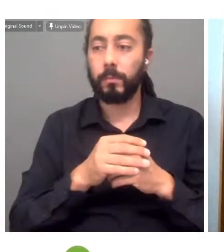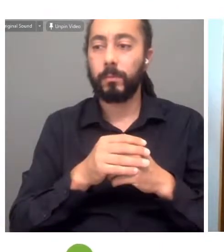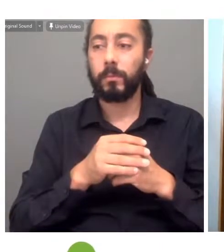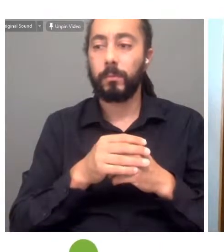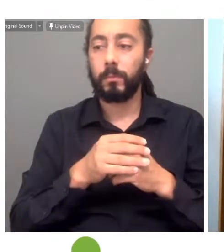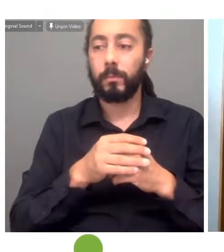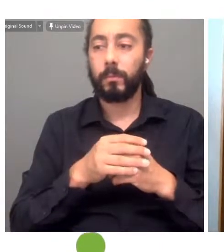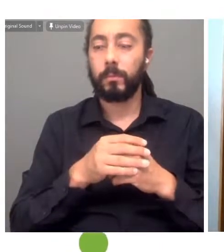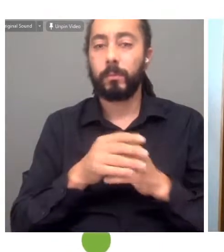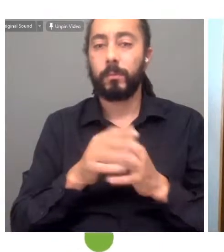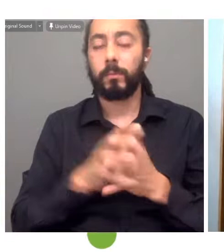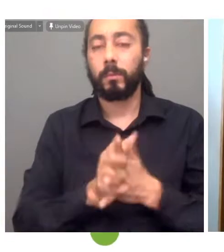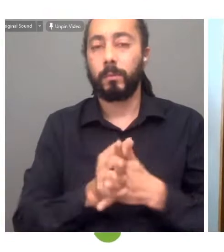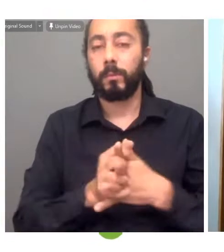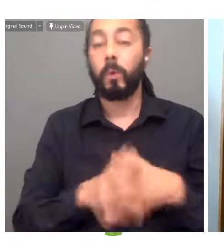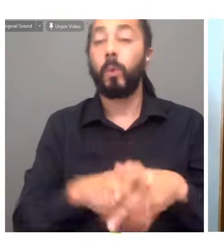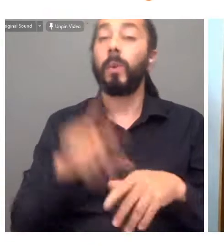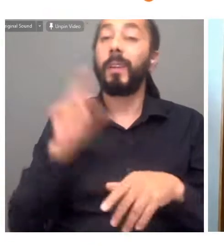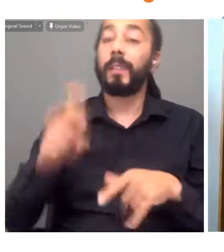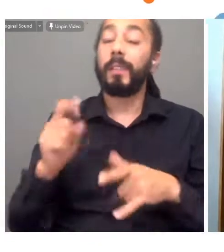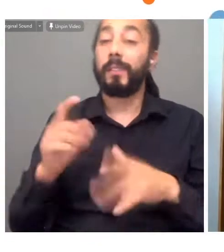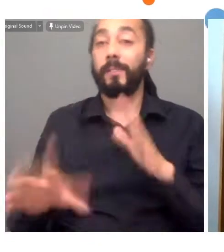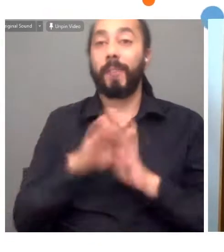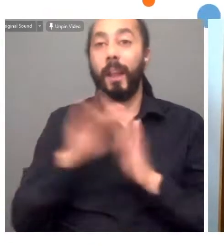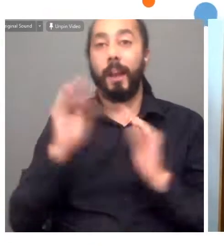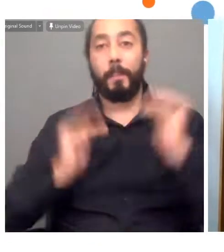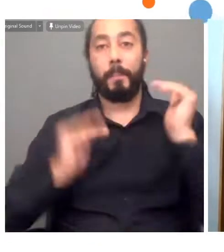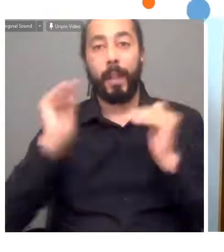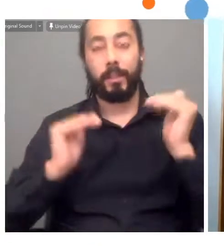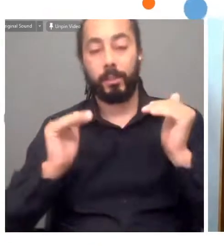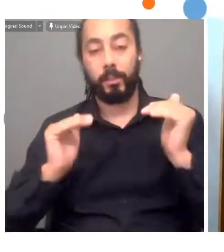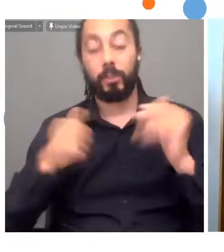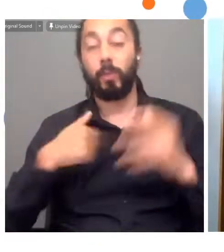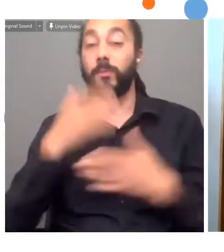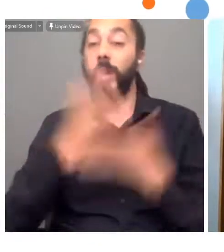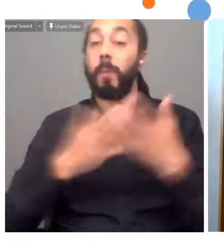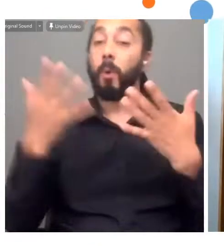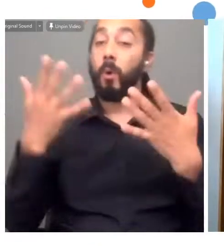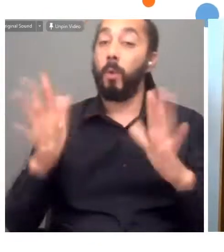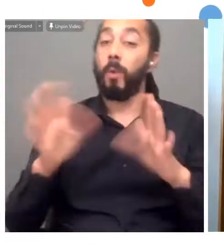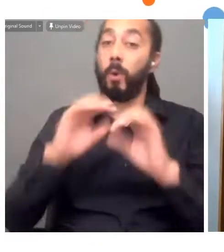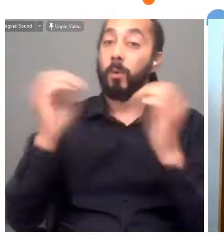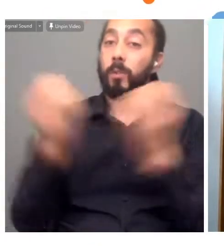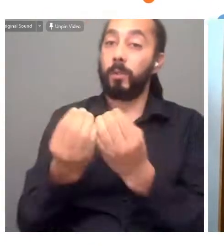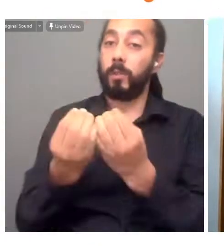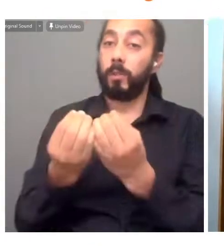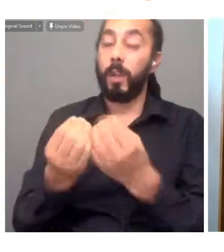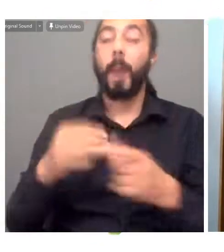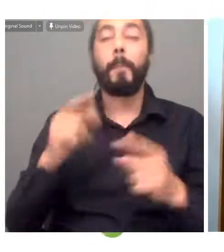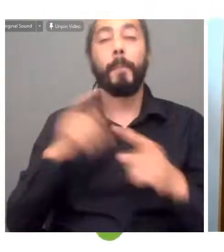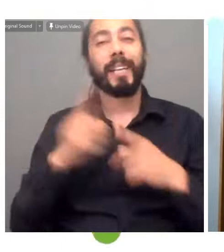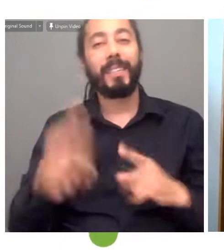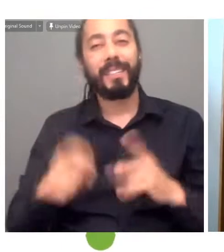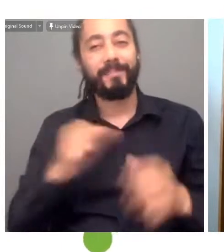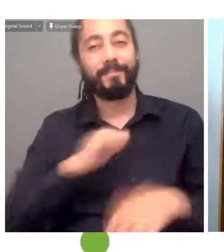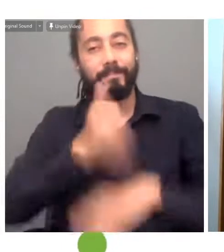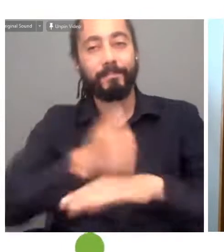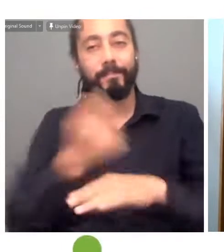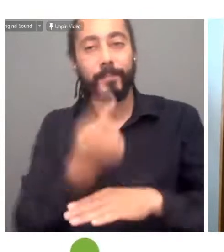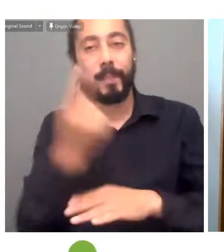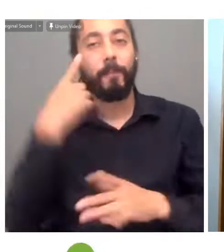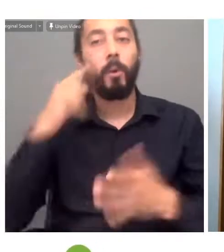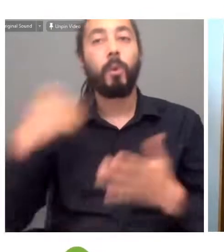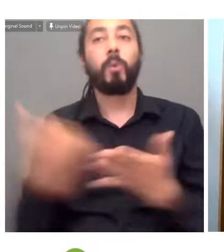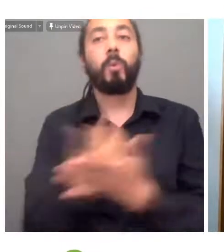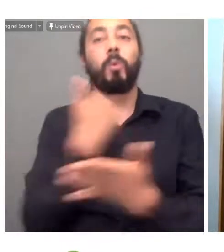we fund existing organizations, but we also have some mechanisms for new organization to come